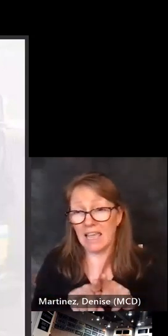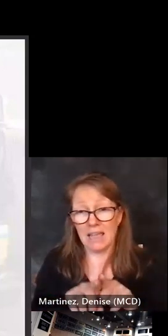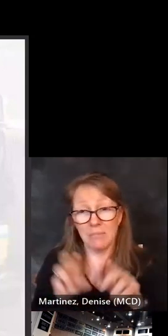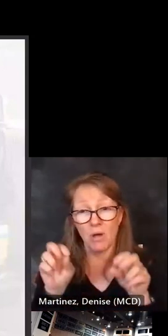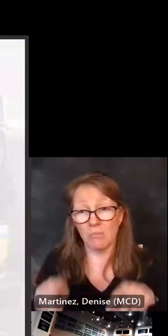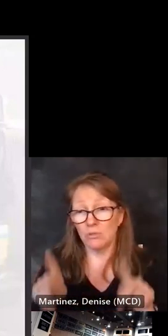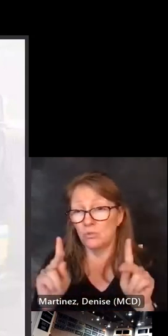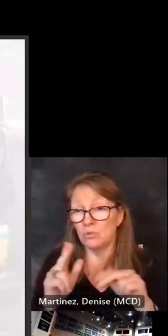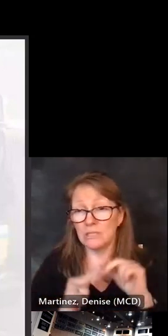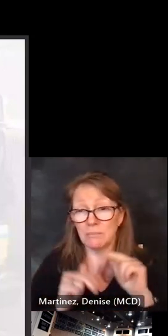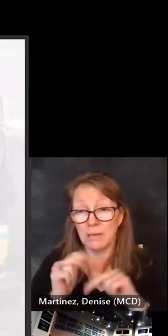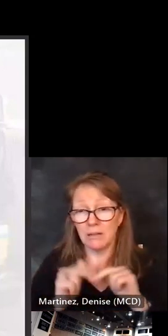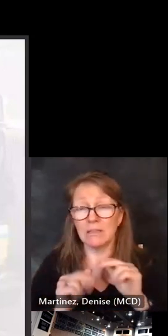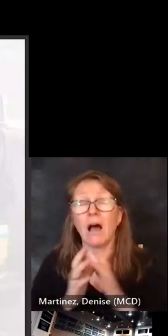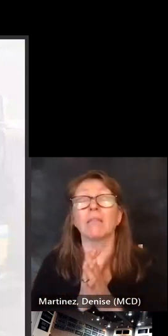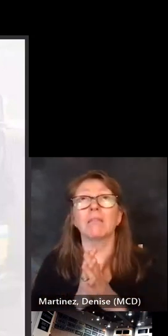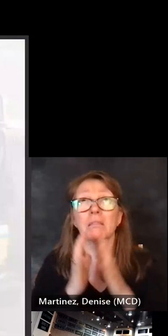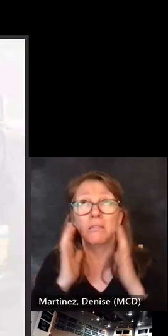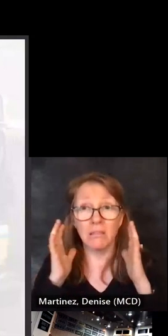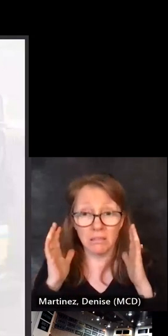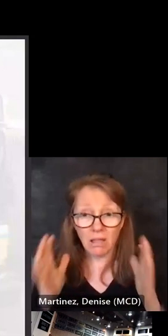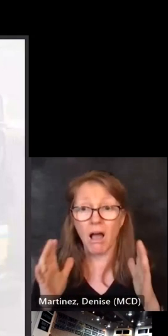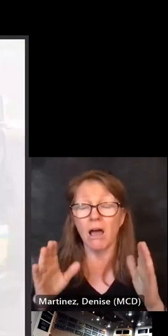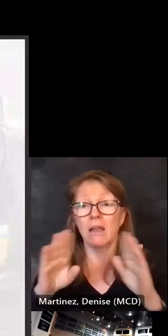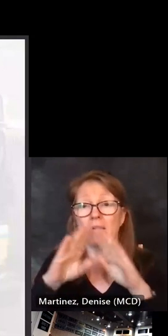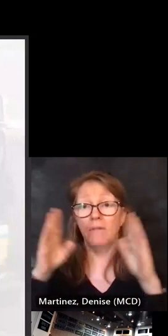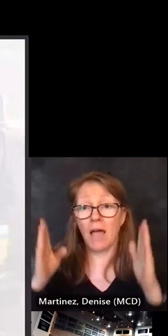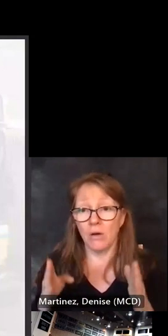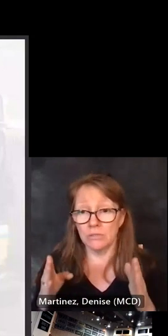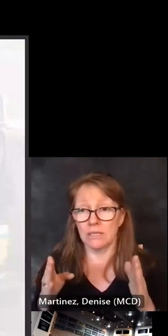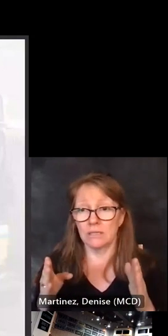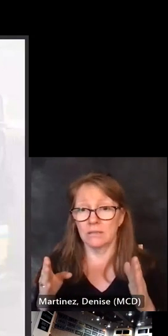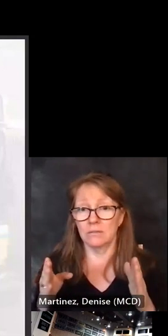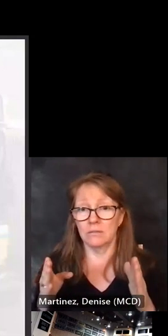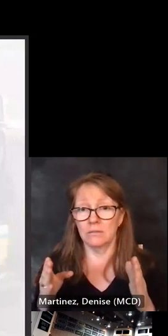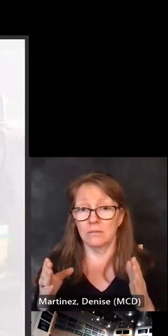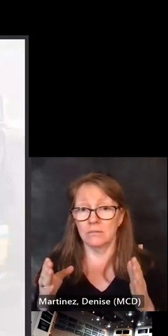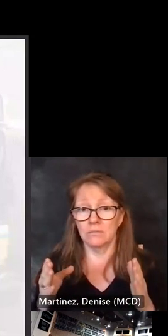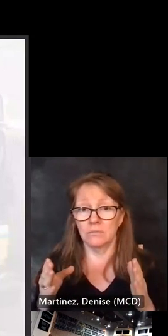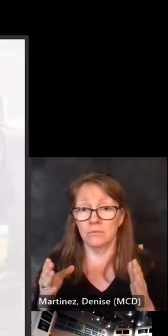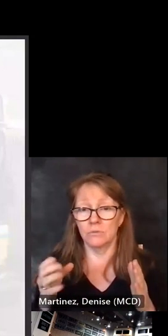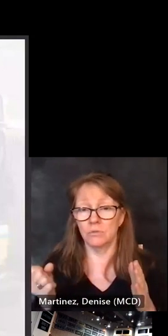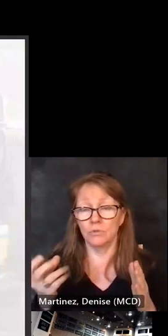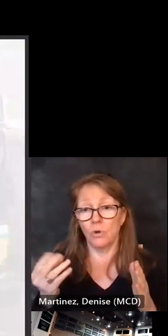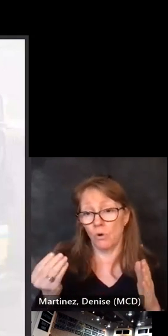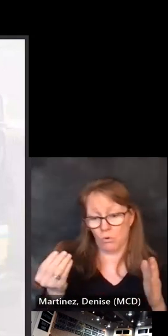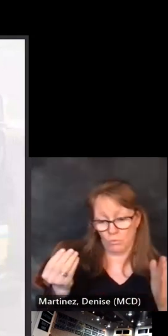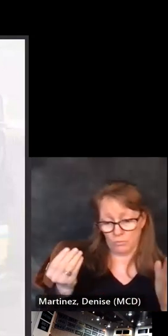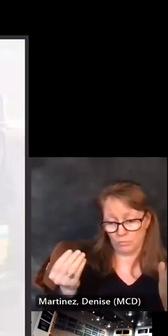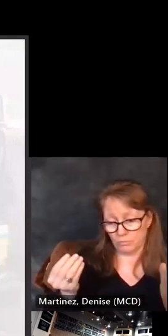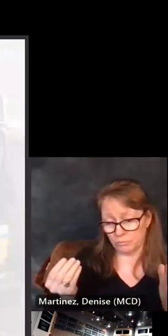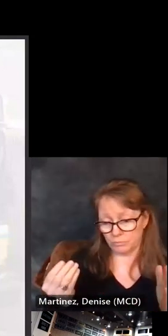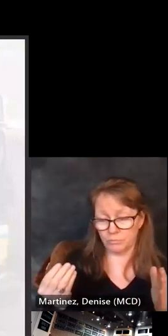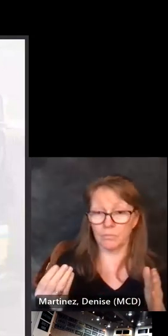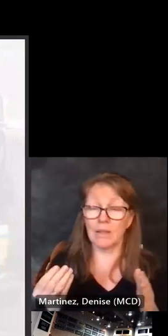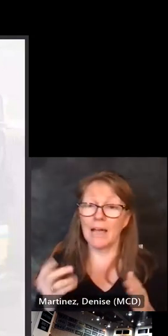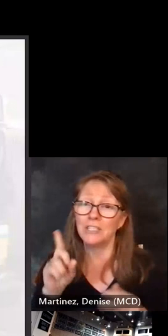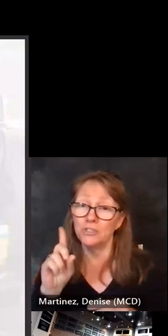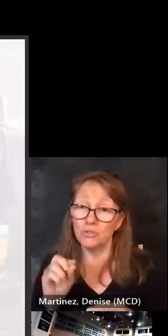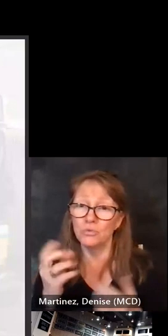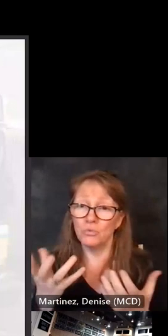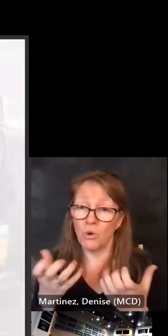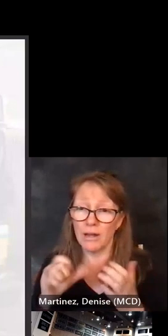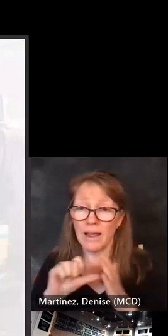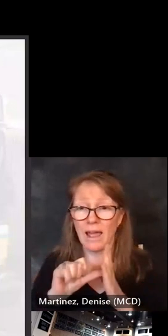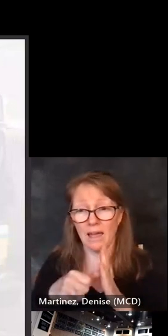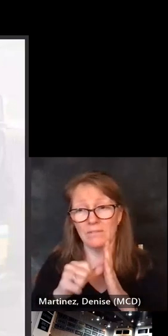a lot of housing on it, or whatever folks want, because we're not running that project. But I do want to kind of emphasize